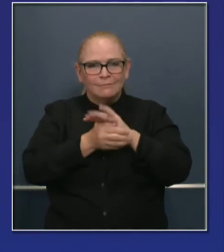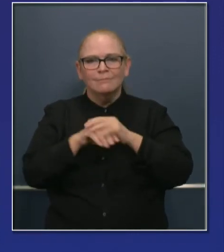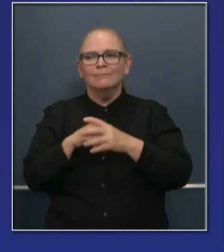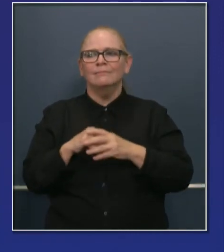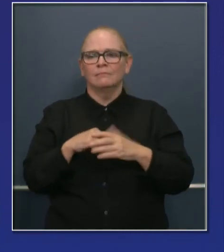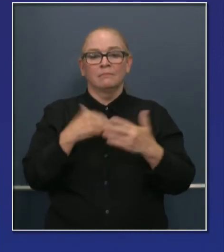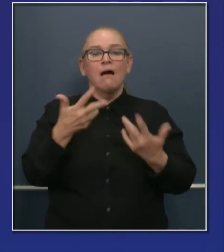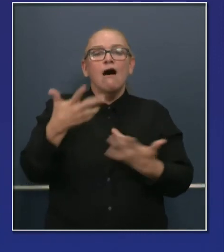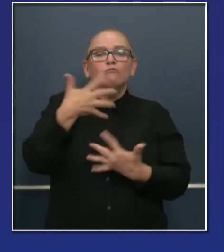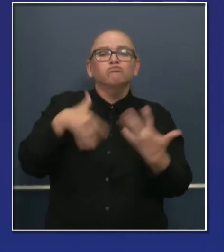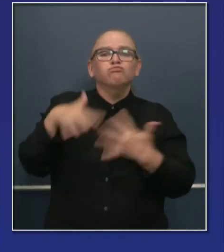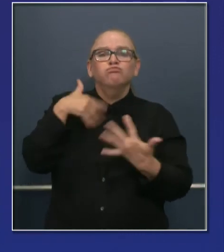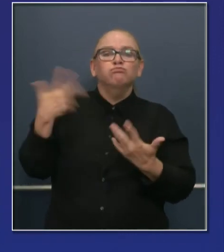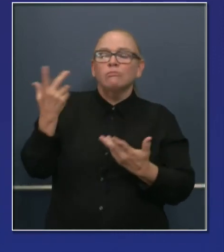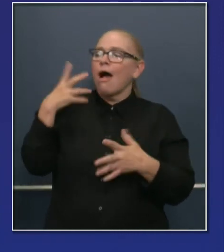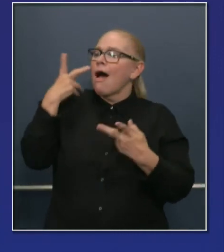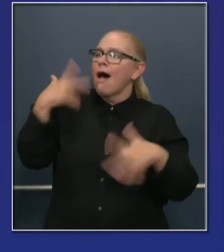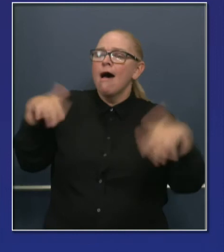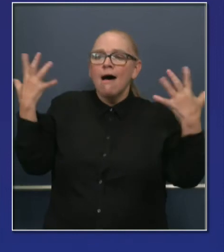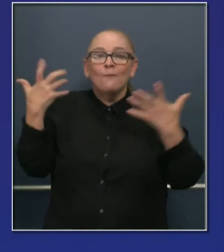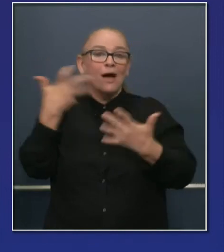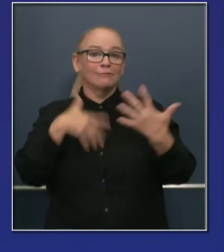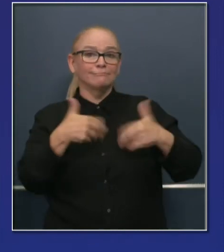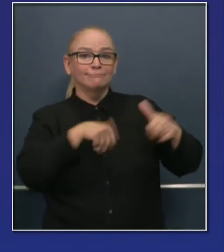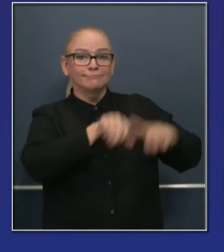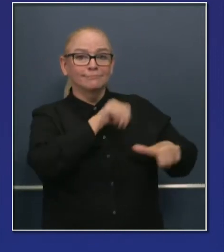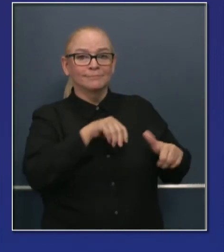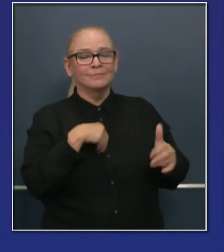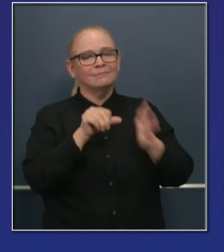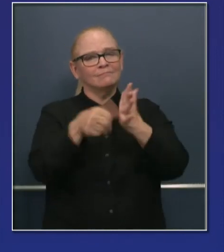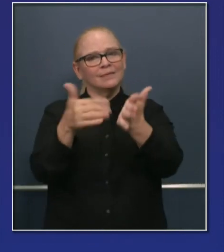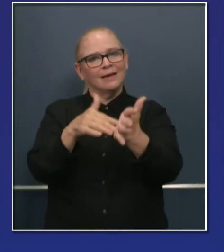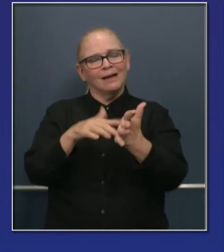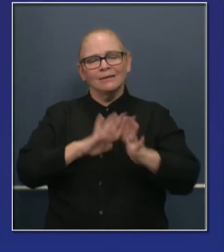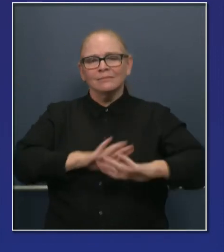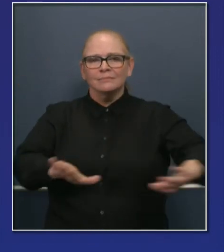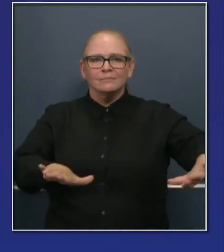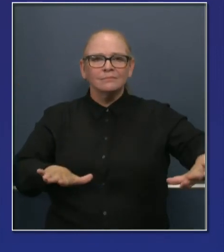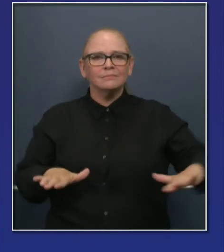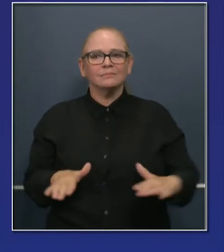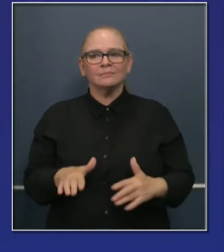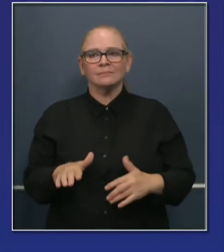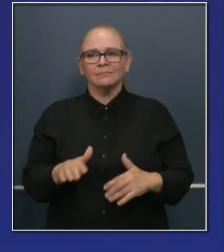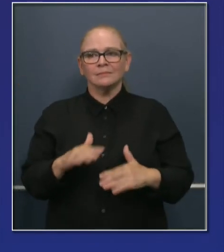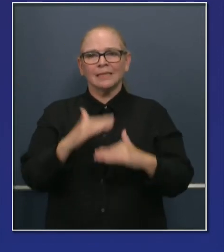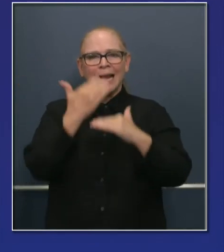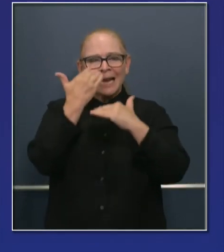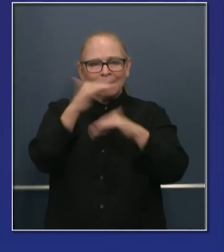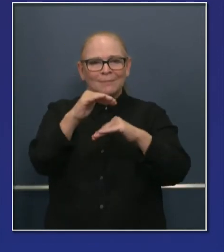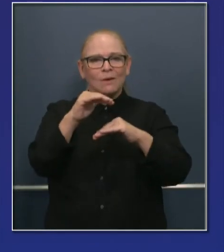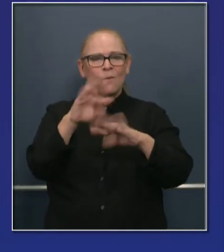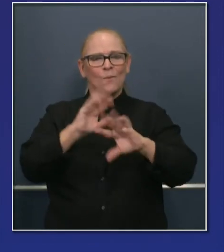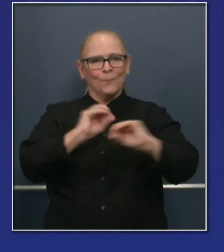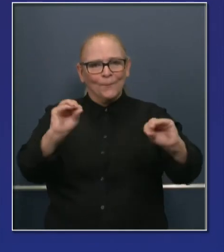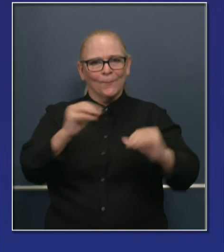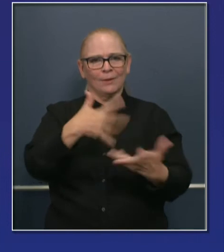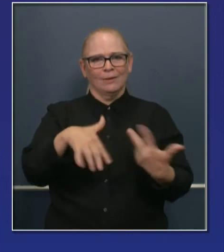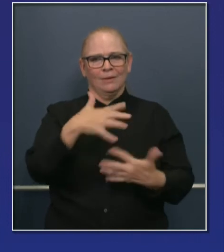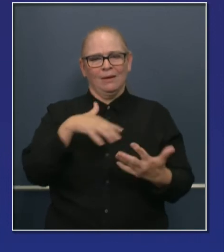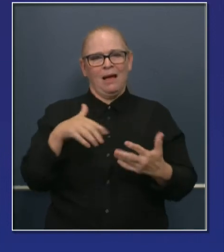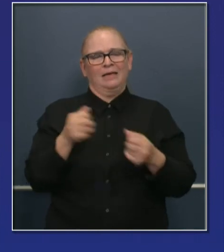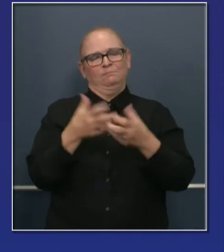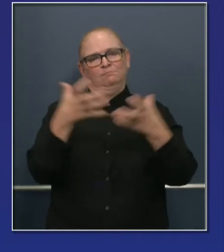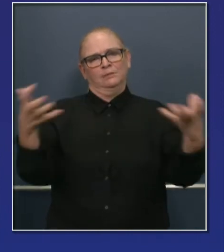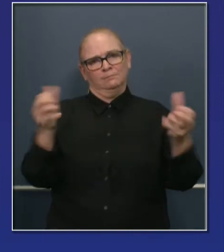just want to reinforce this. It needs to be reinforced even more. Minimize mixing to the extent possible. Again, that mixing